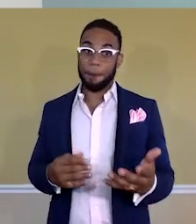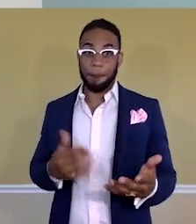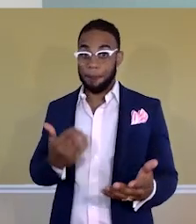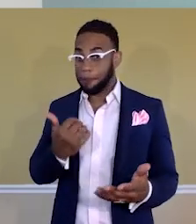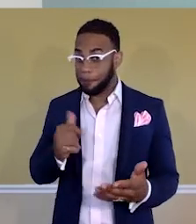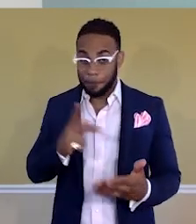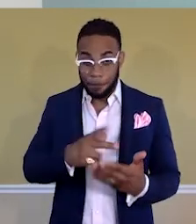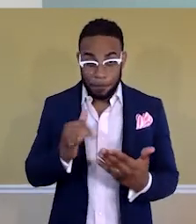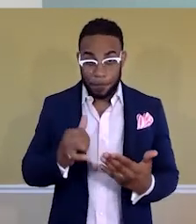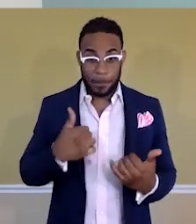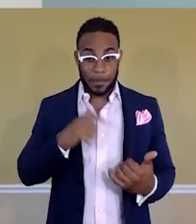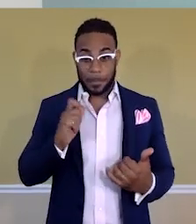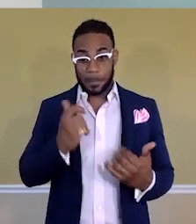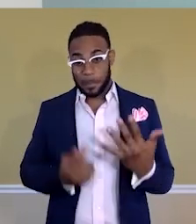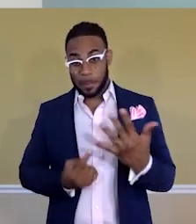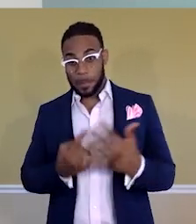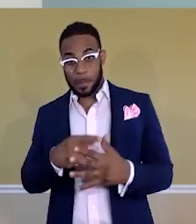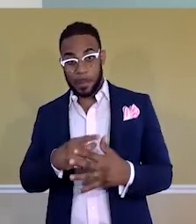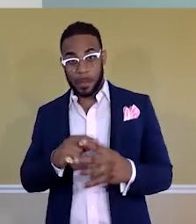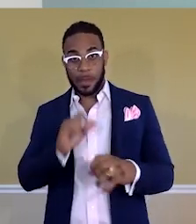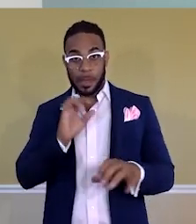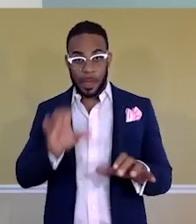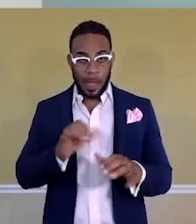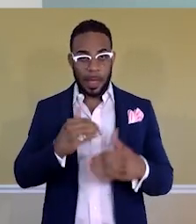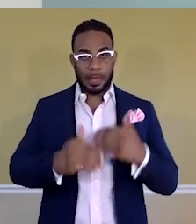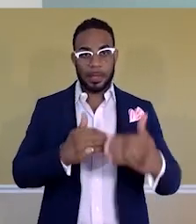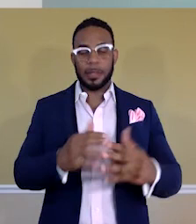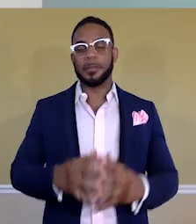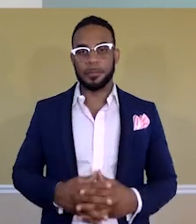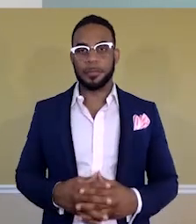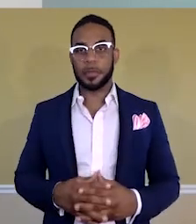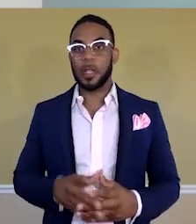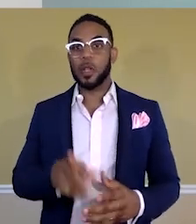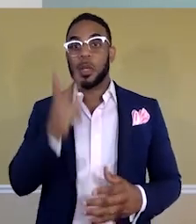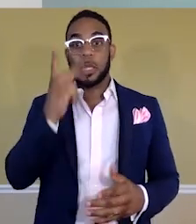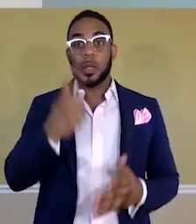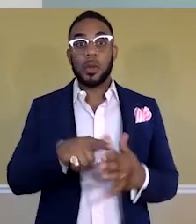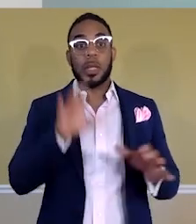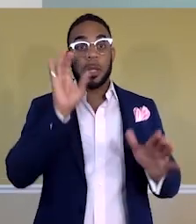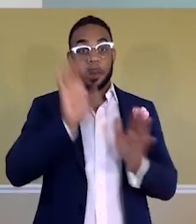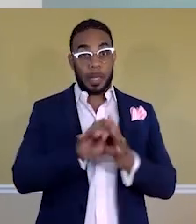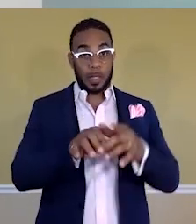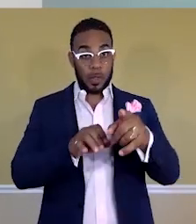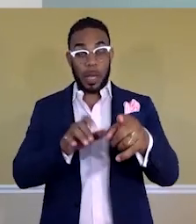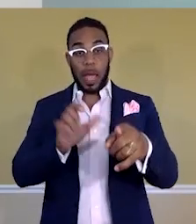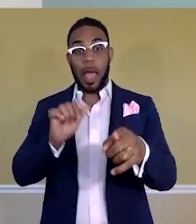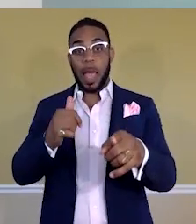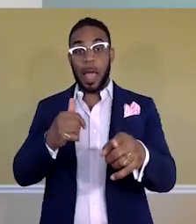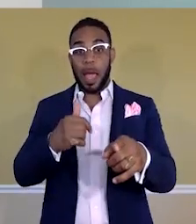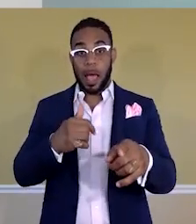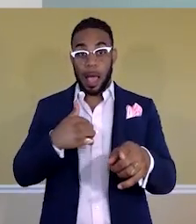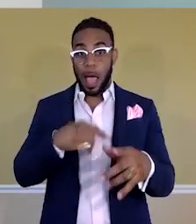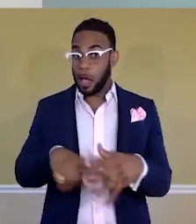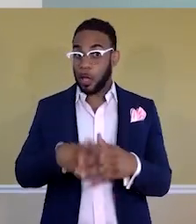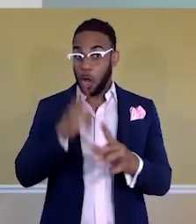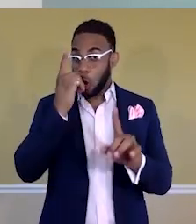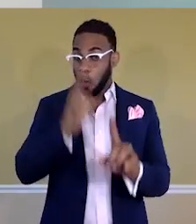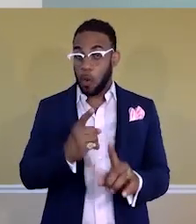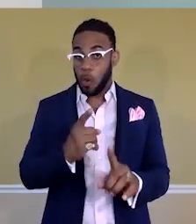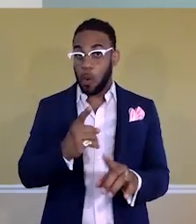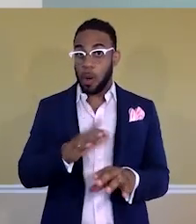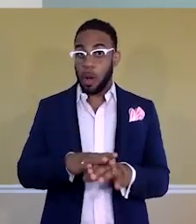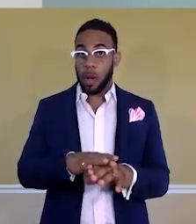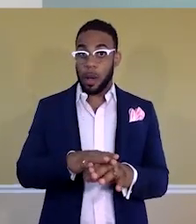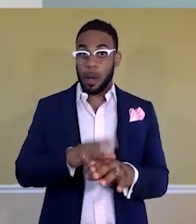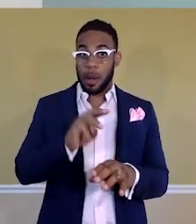any projects that I need to go through and the action steps. So you see with this picture here, I started a goal on